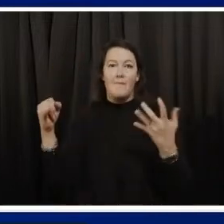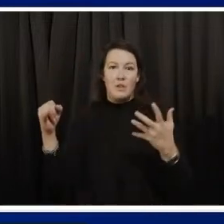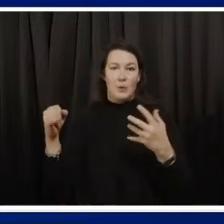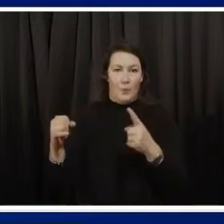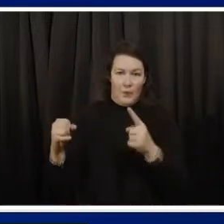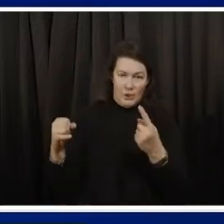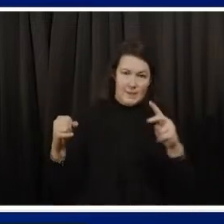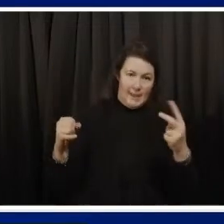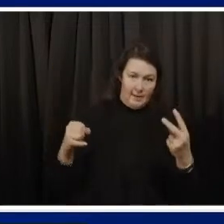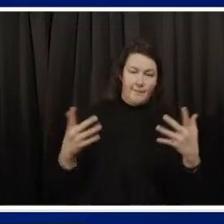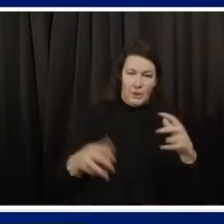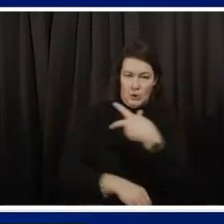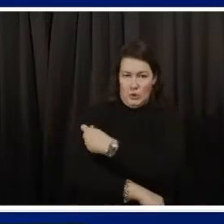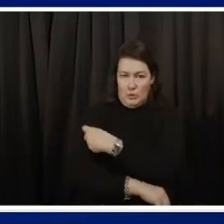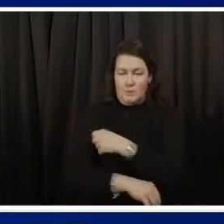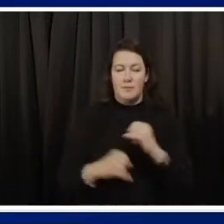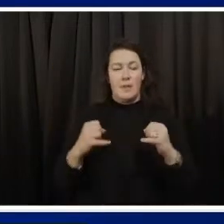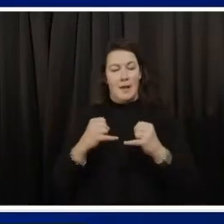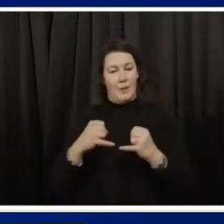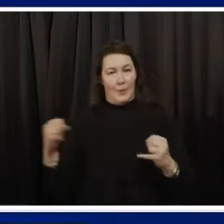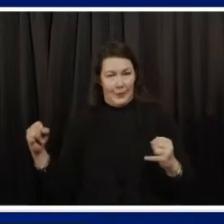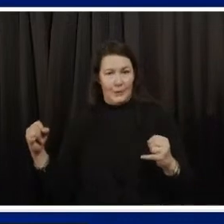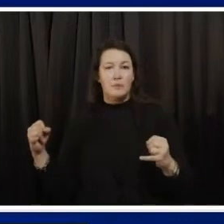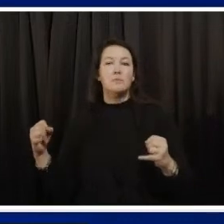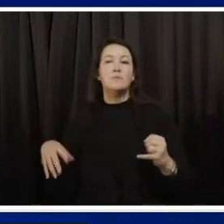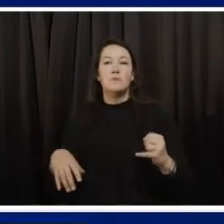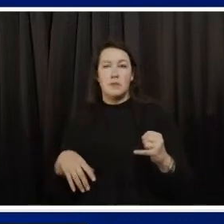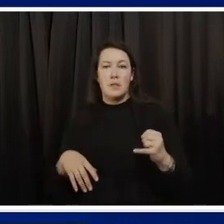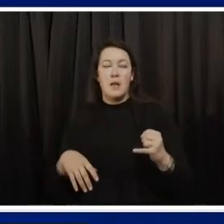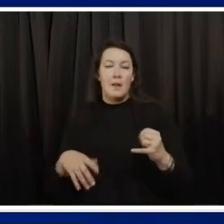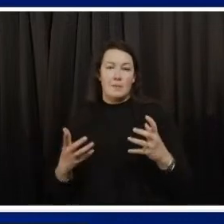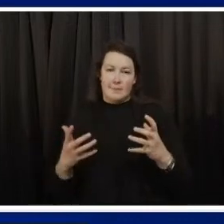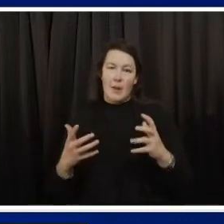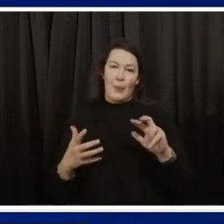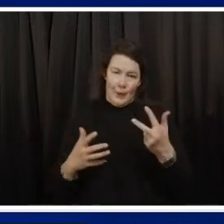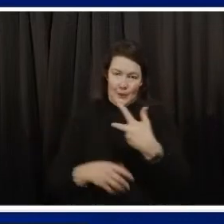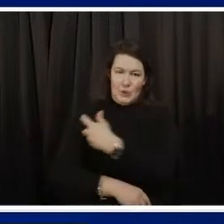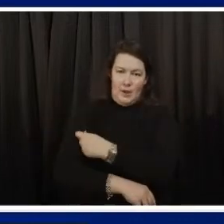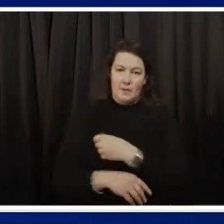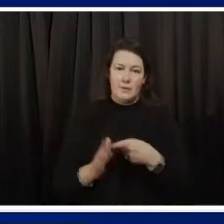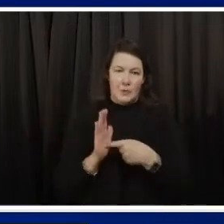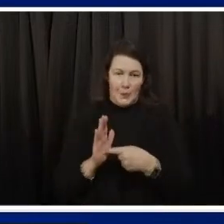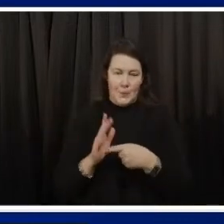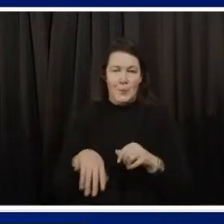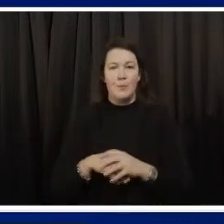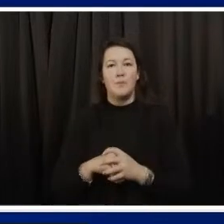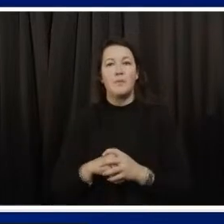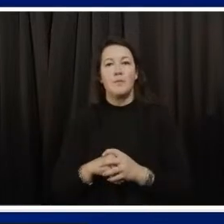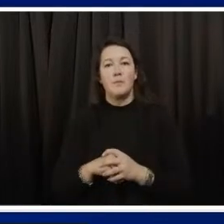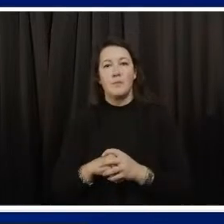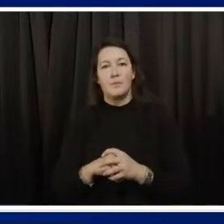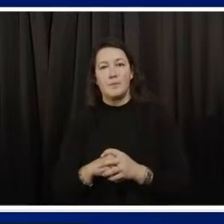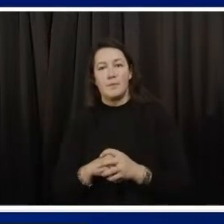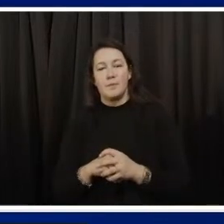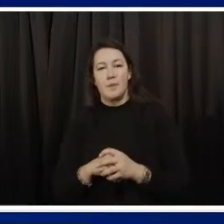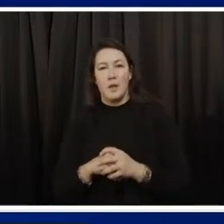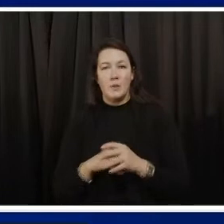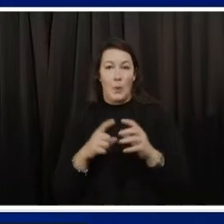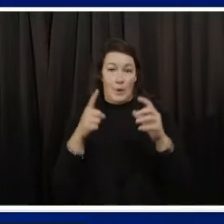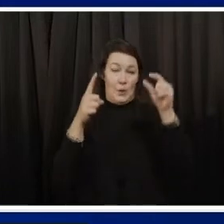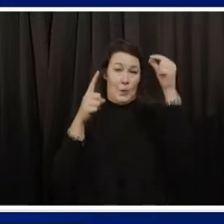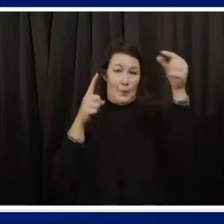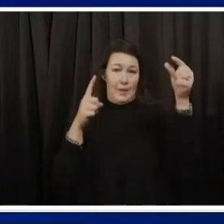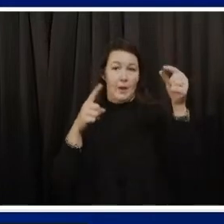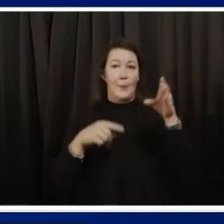shown in green. For individuals that are fully vaccinated but without a booster, that case rate is shown in blue. And then fully vaccinated individuals who